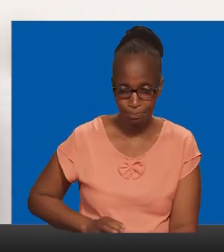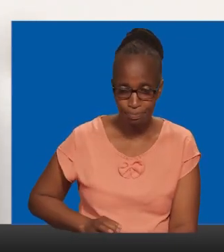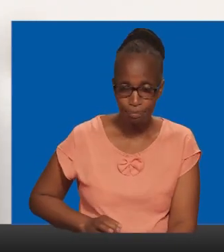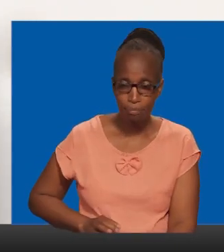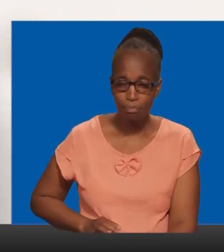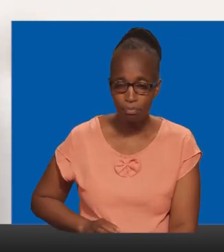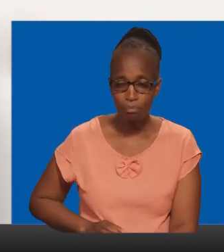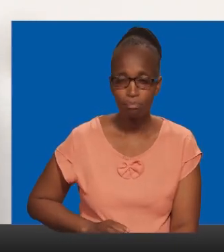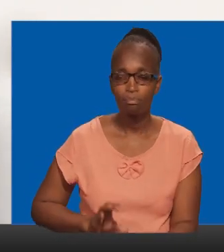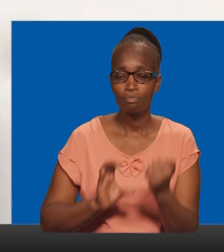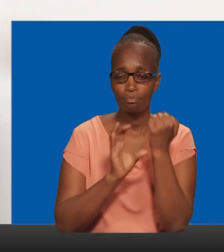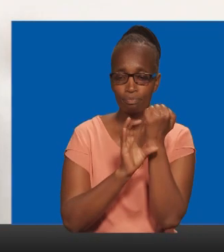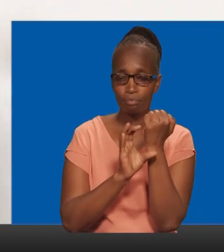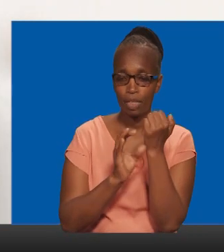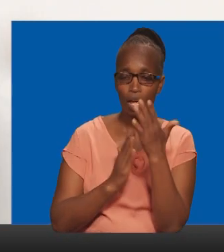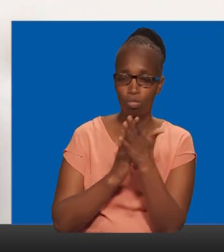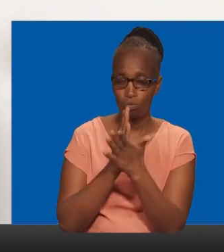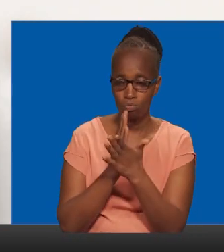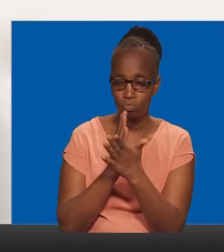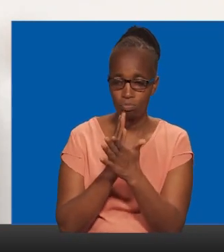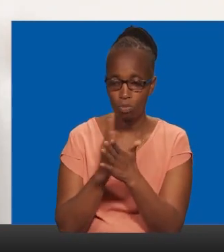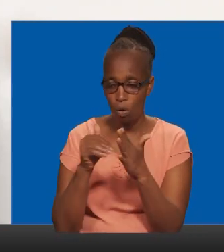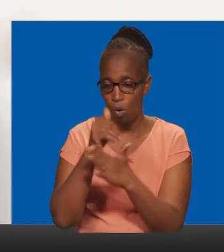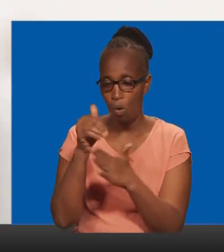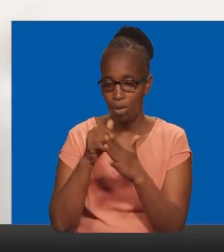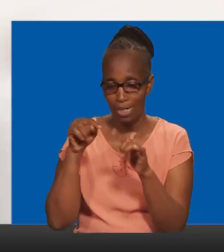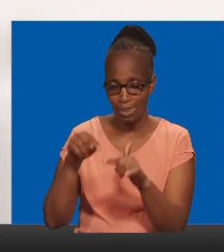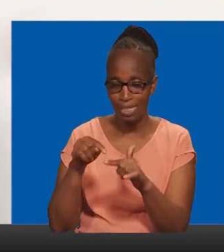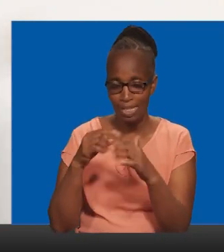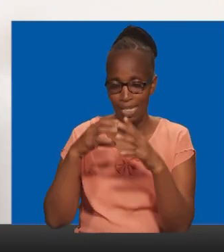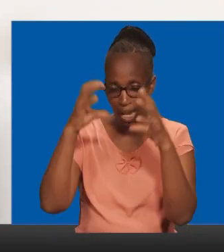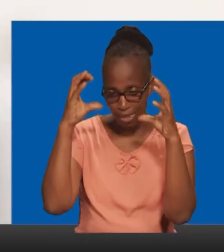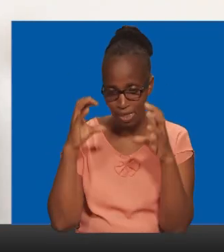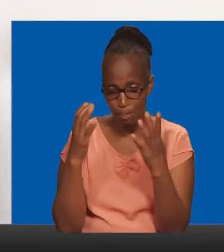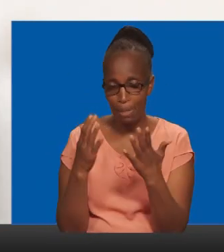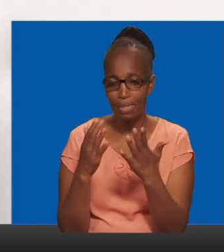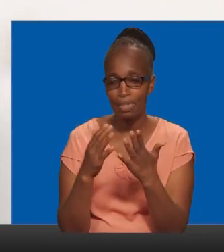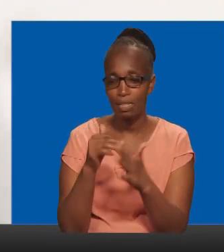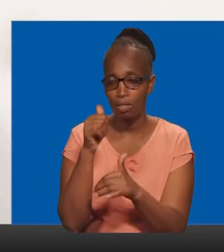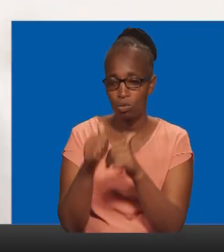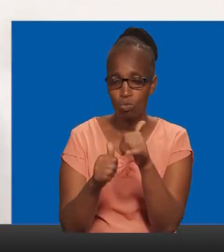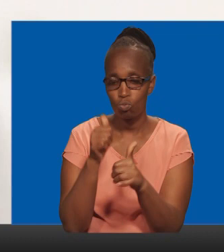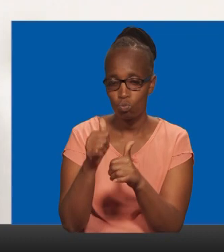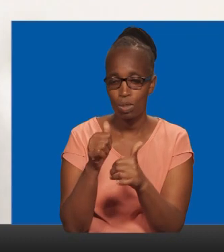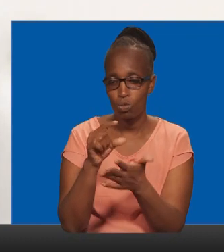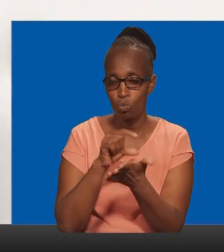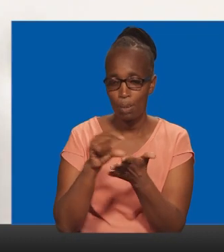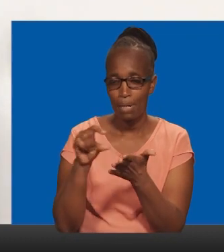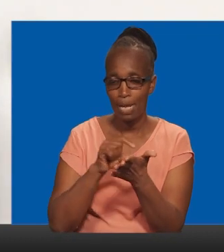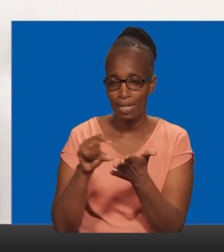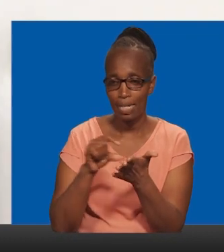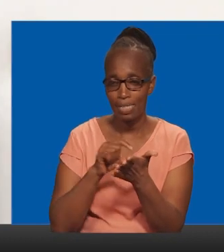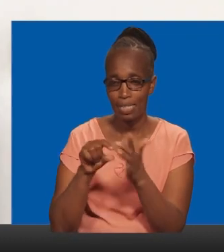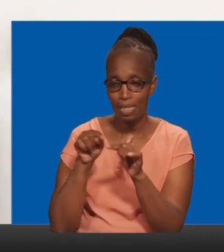countywide risk assessment and formulated crucial policy document to address these pressing issues. Our focus